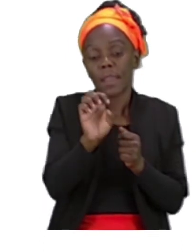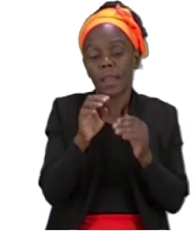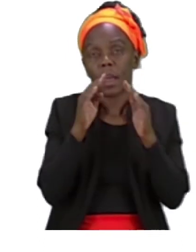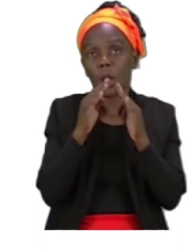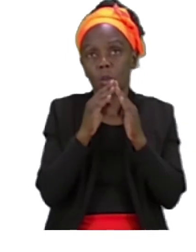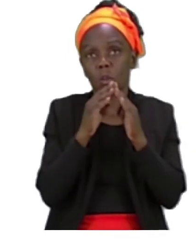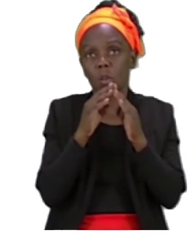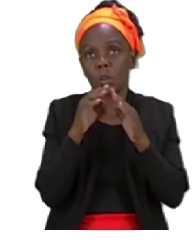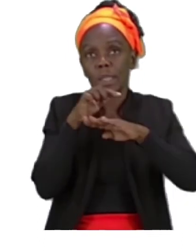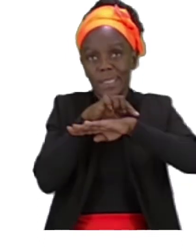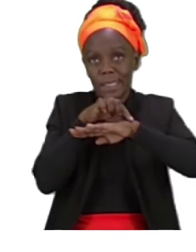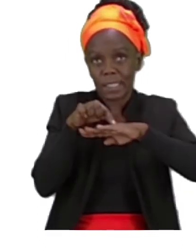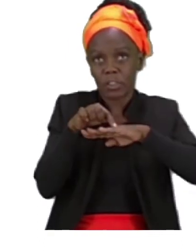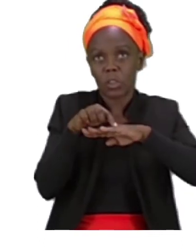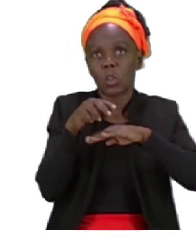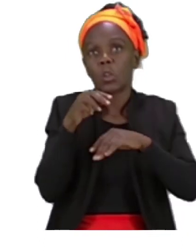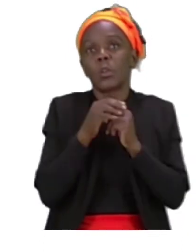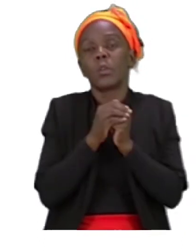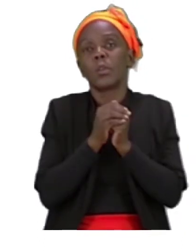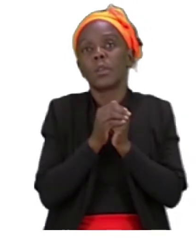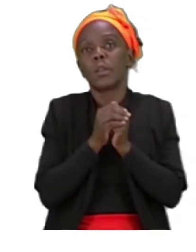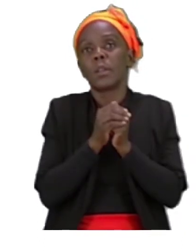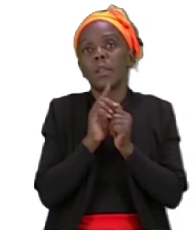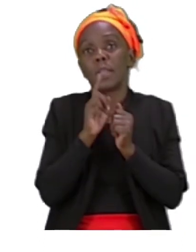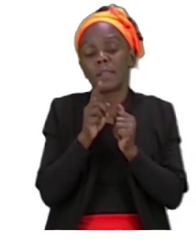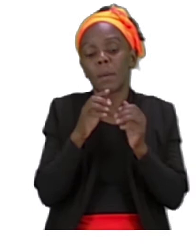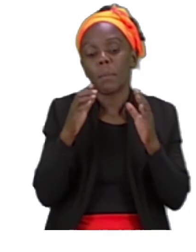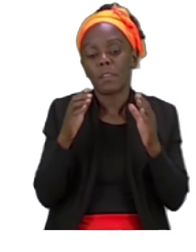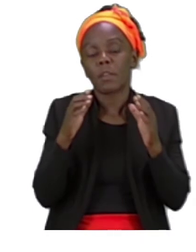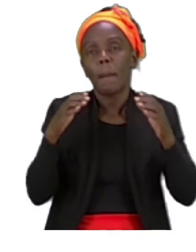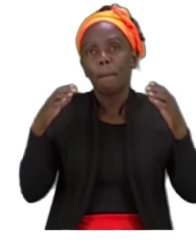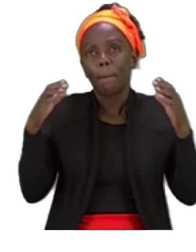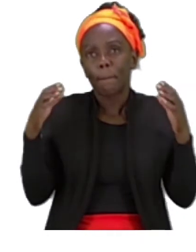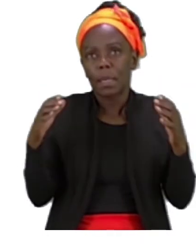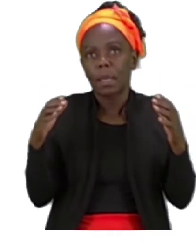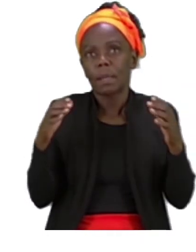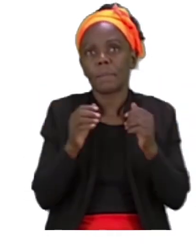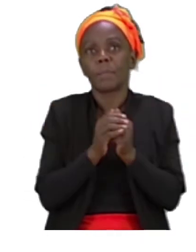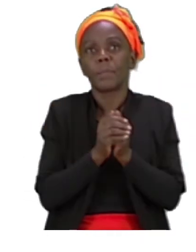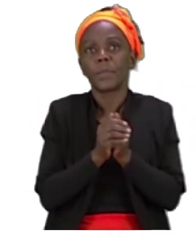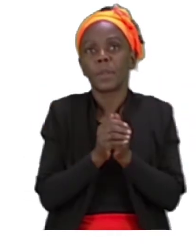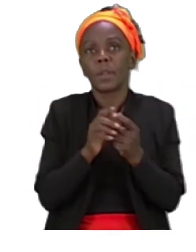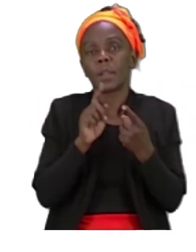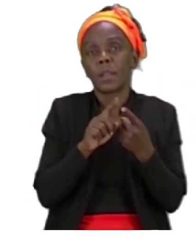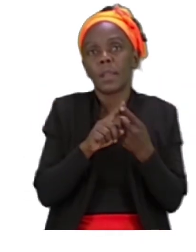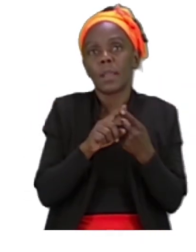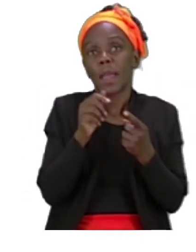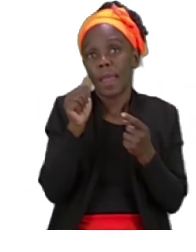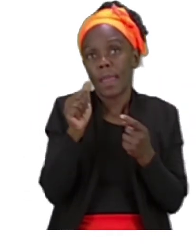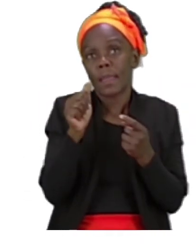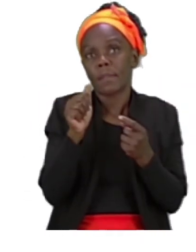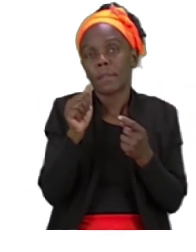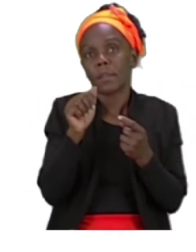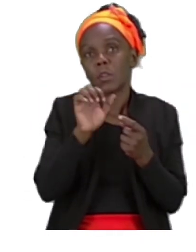bigger. Which word would you choose there? Is it A, your,